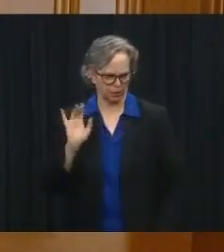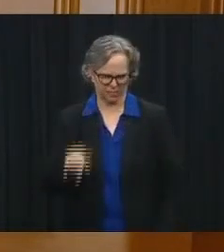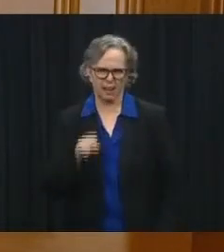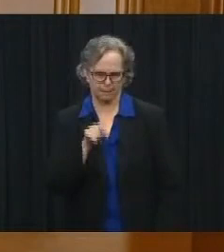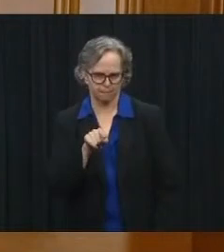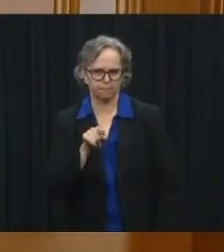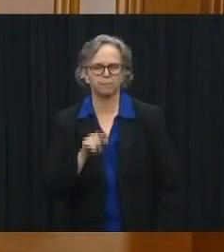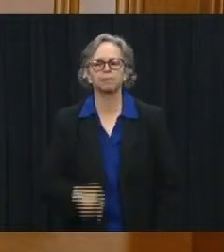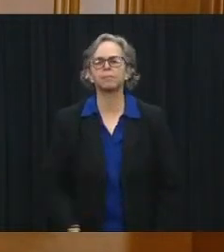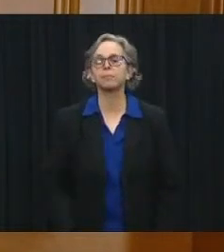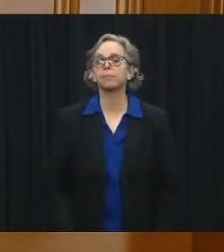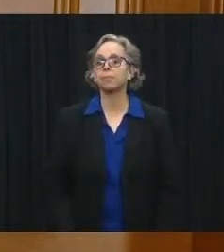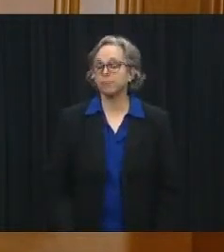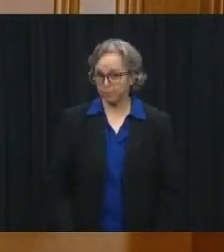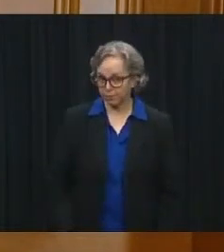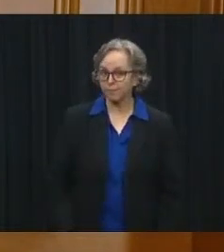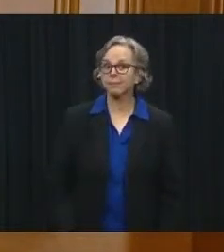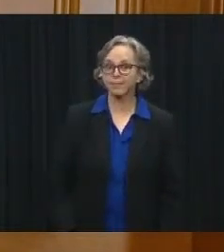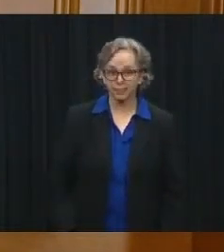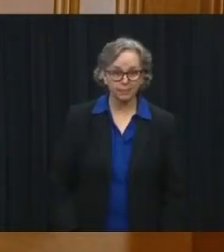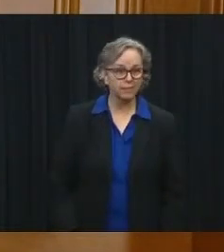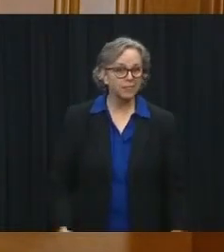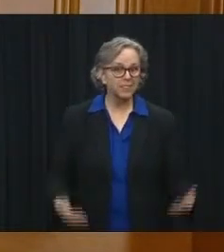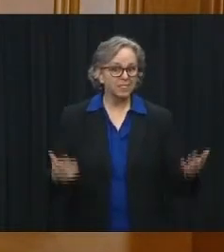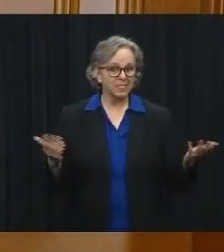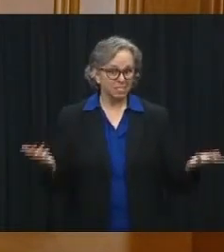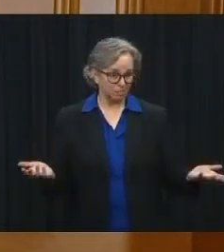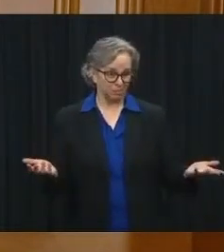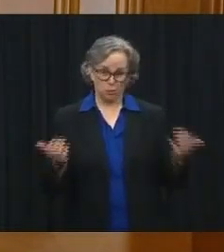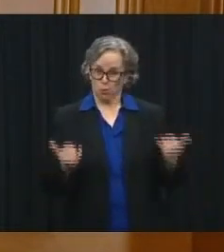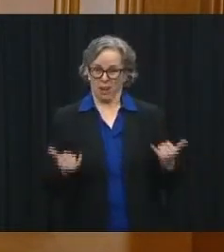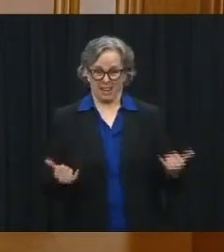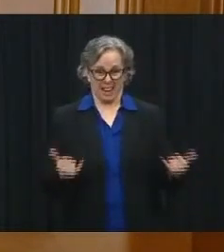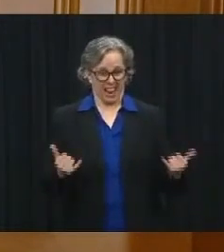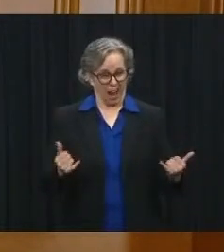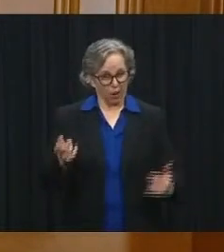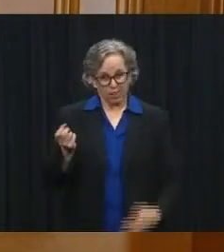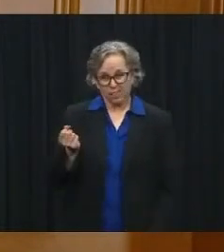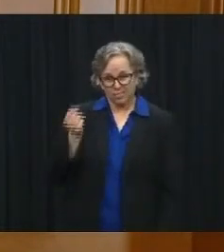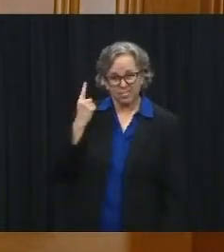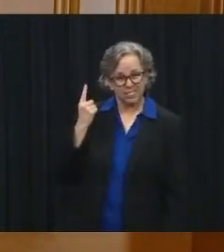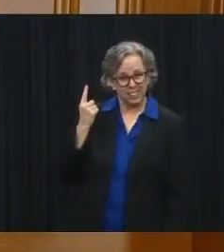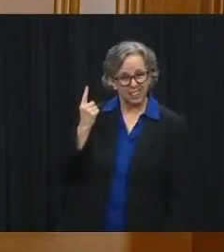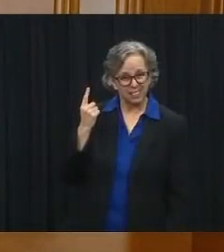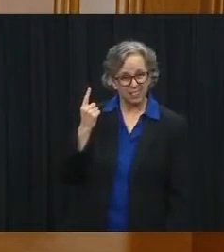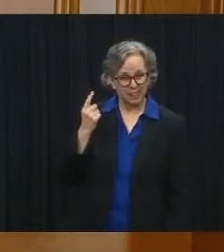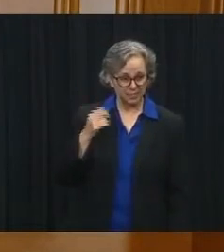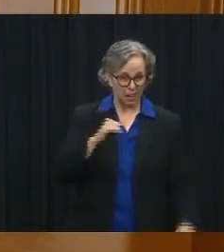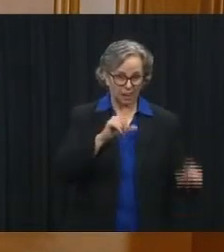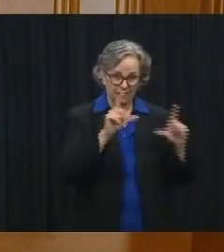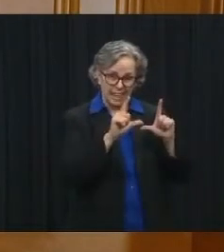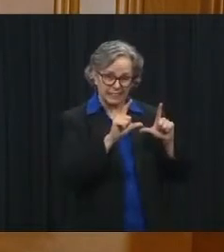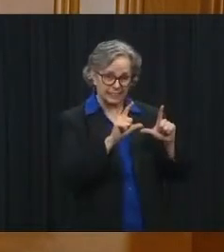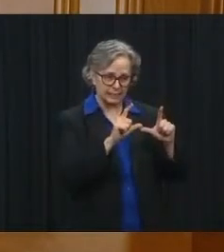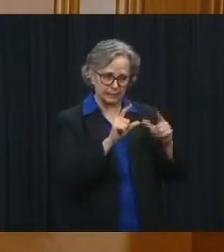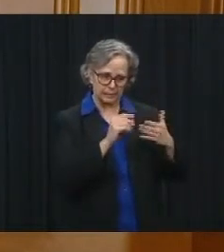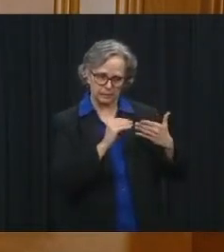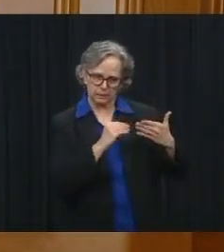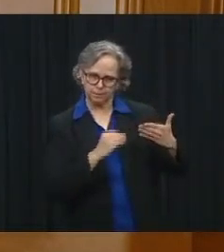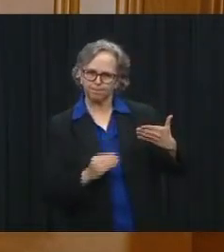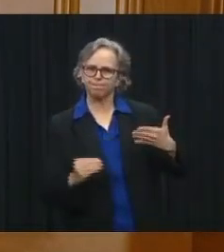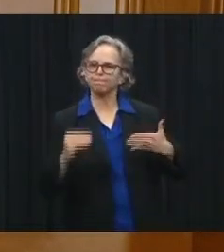jfs.ohio.gov/CDC. We are prioritizing these slots. Again, this is a time of national and